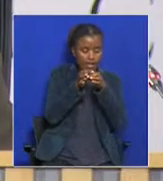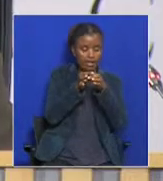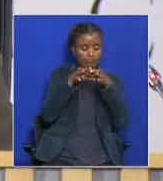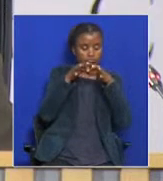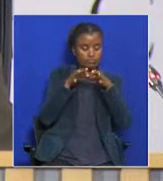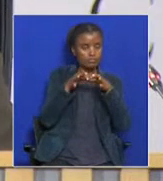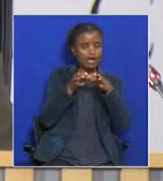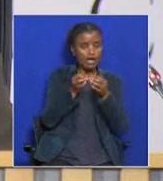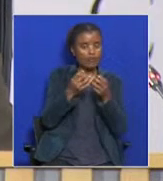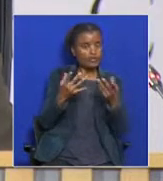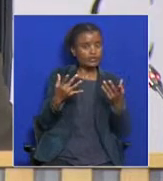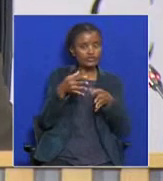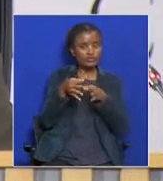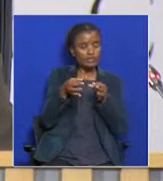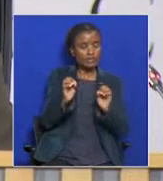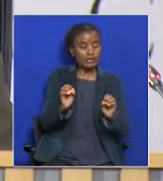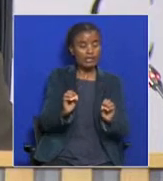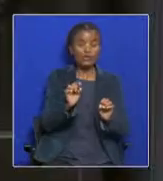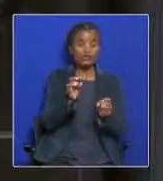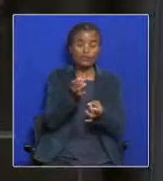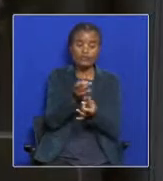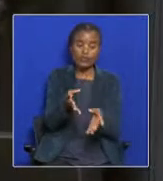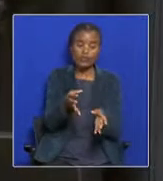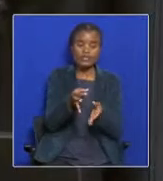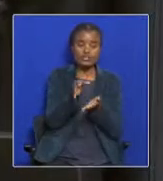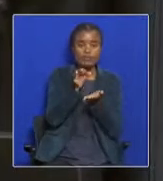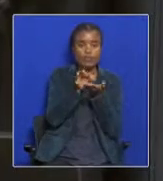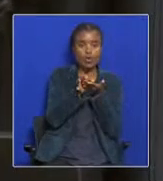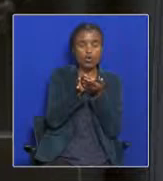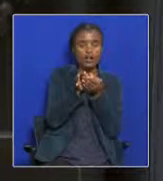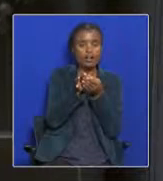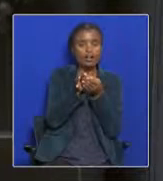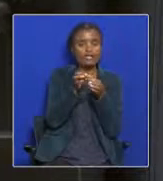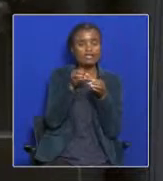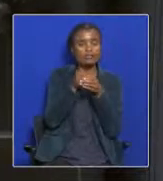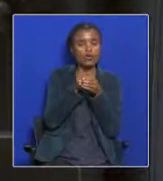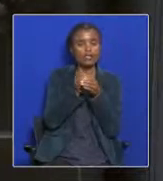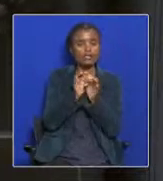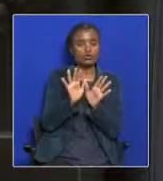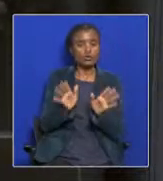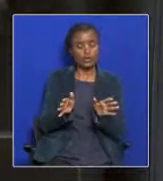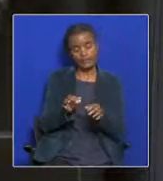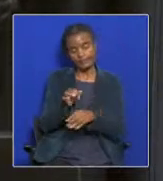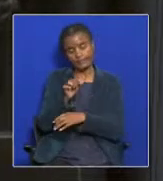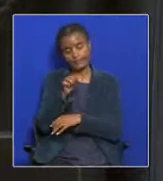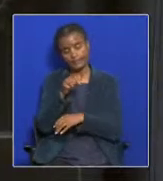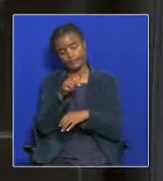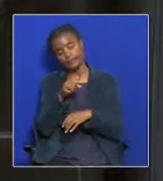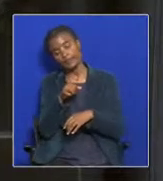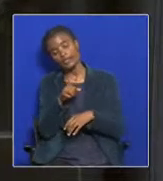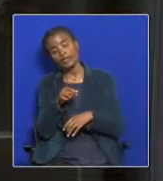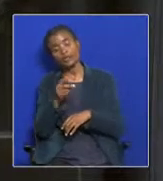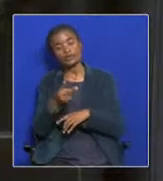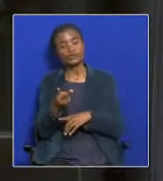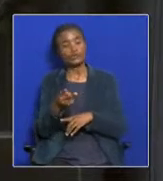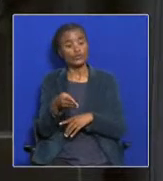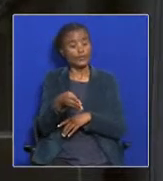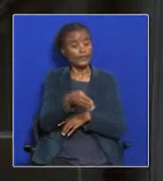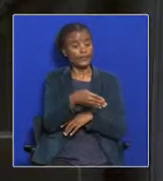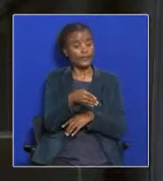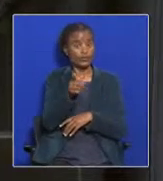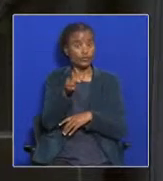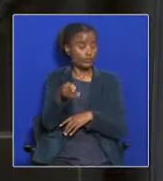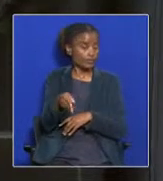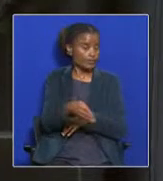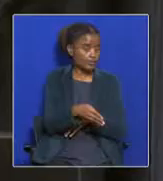said a small quantity. Okay. And because you were not there, you also don't know what exactly he did. Yes, You